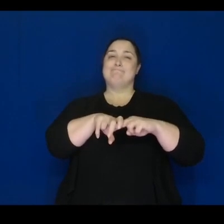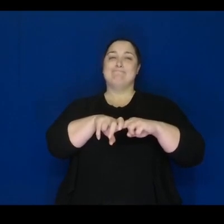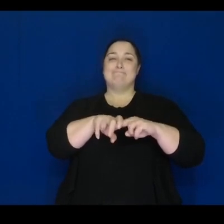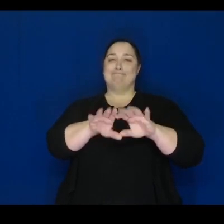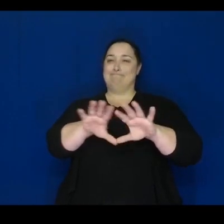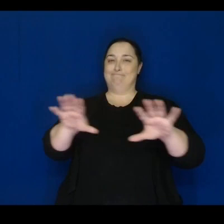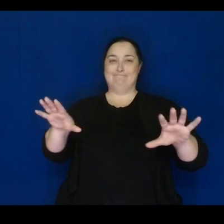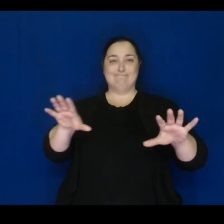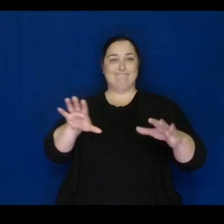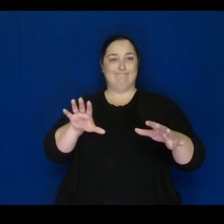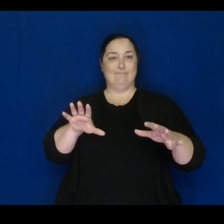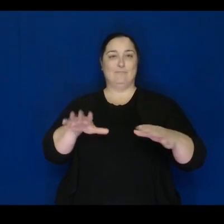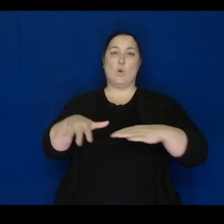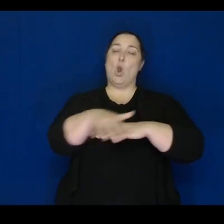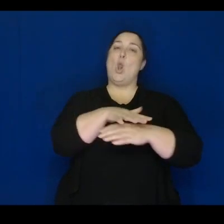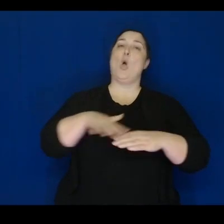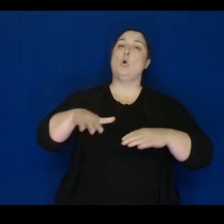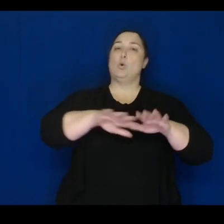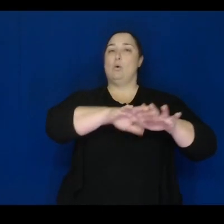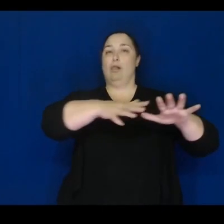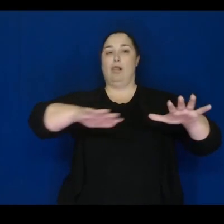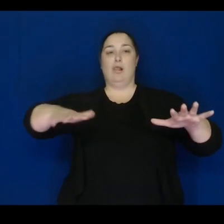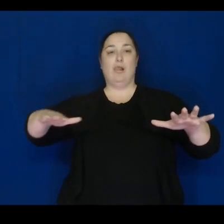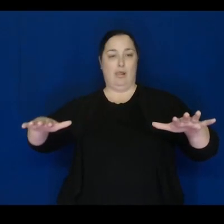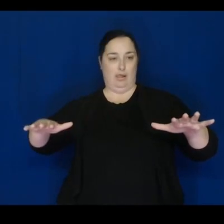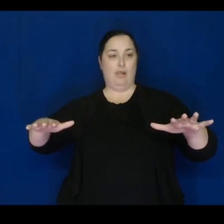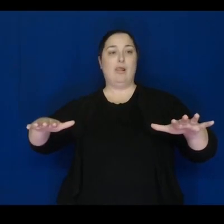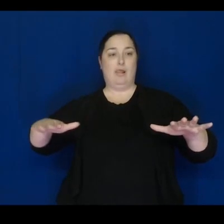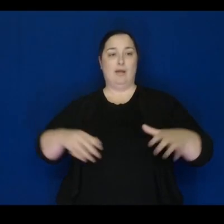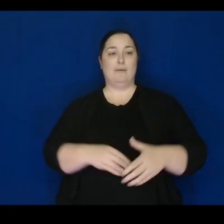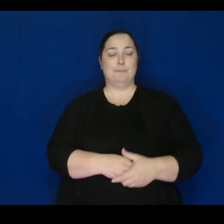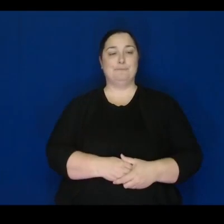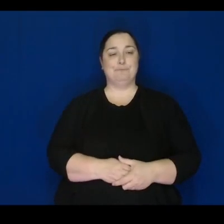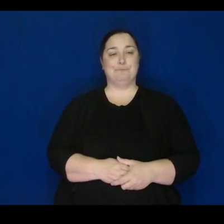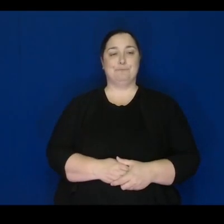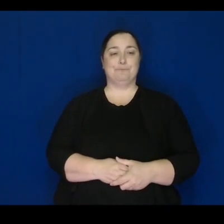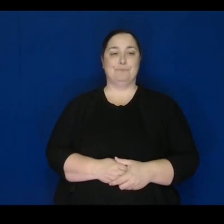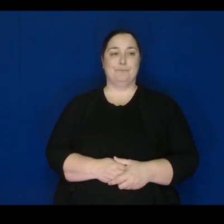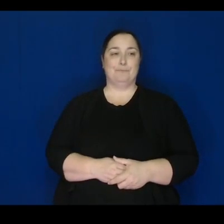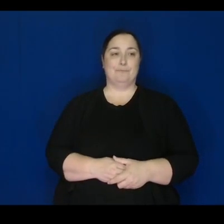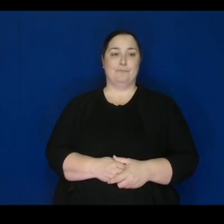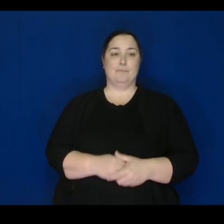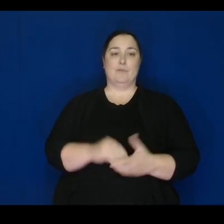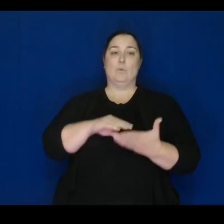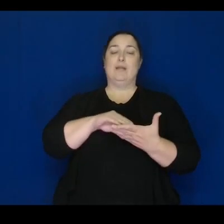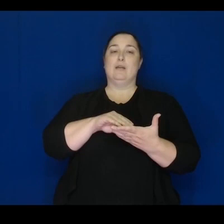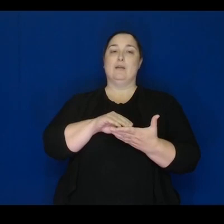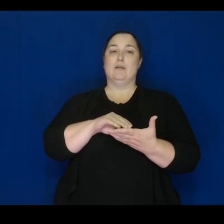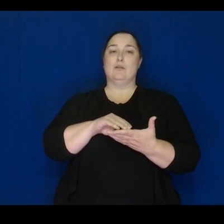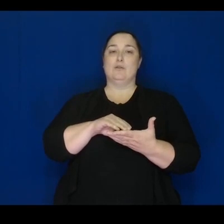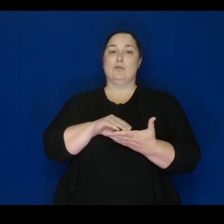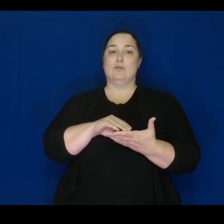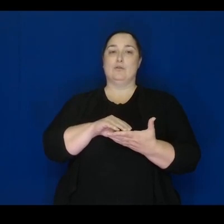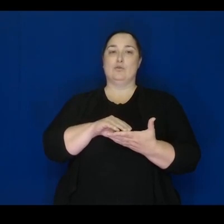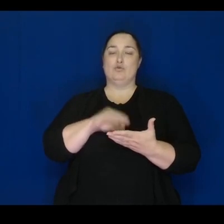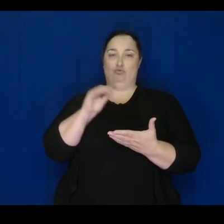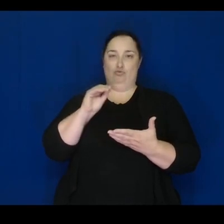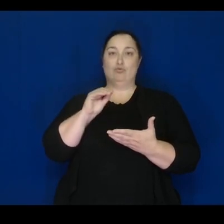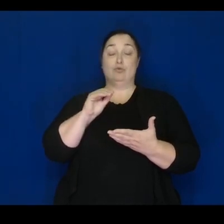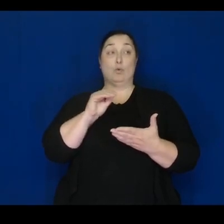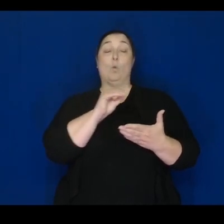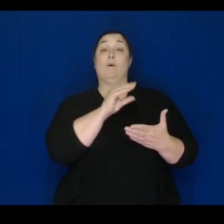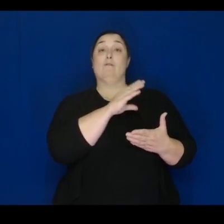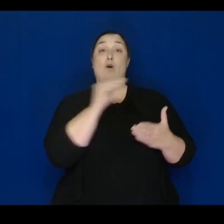to the local landscape here on the Ngunnawal country, where the students kind of drawed on Albert Napajira's